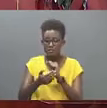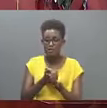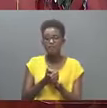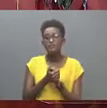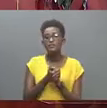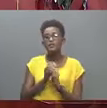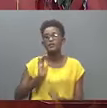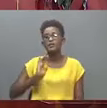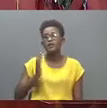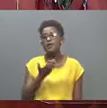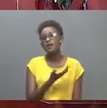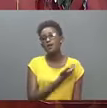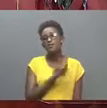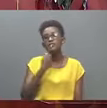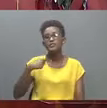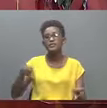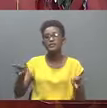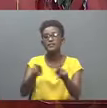But